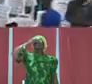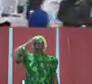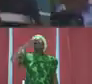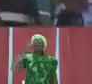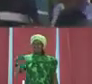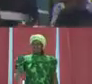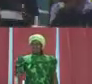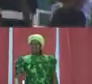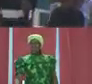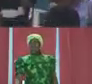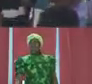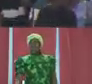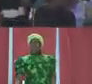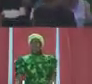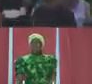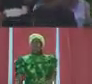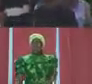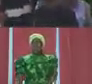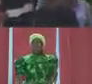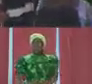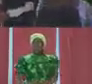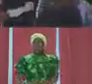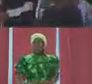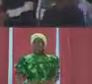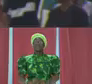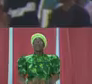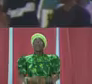breathe on my soul.